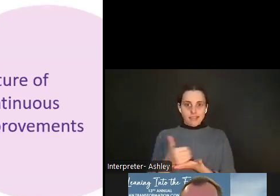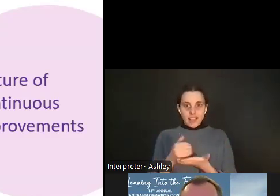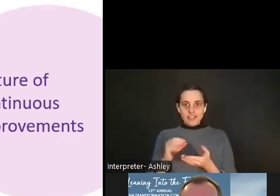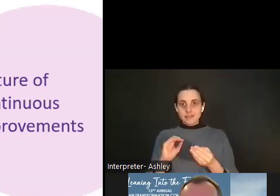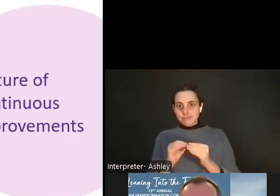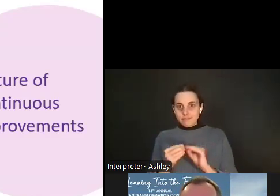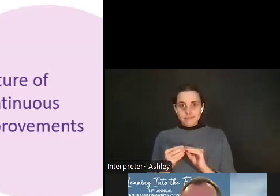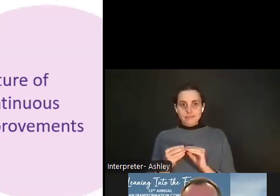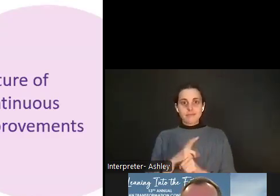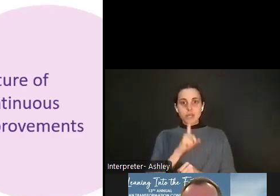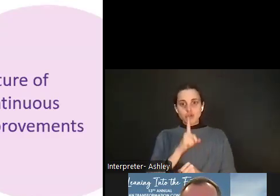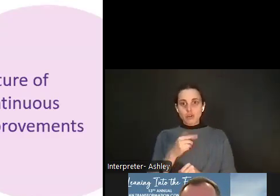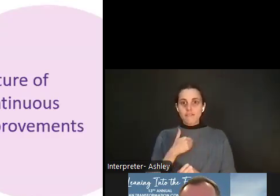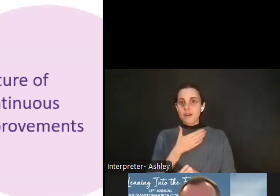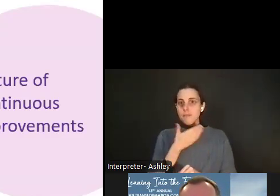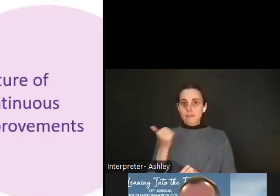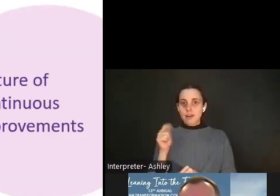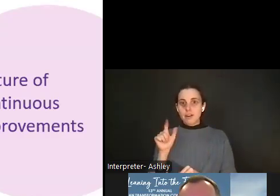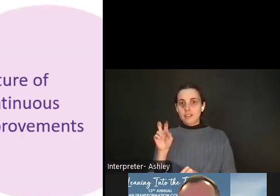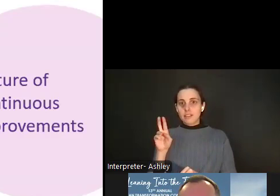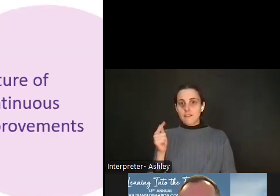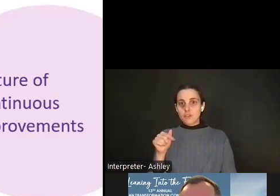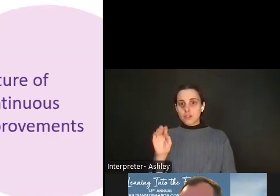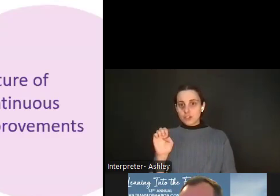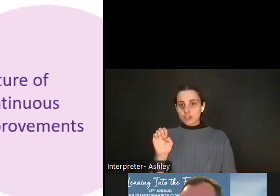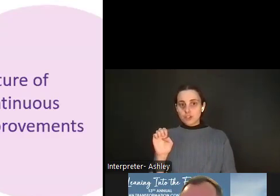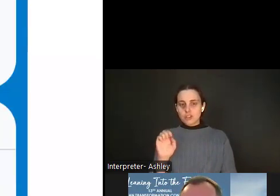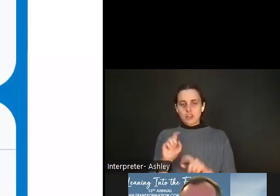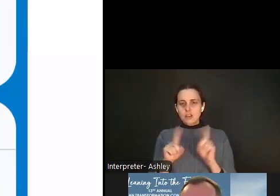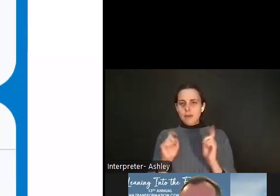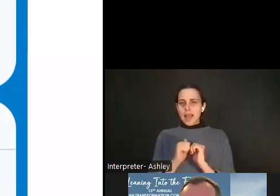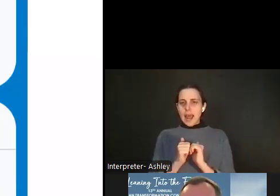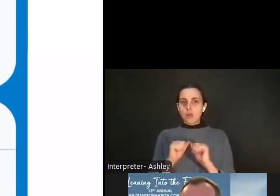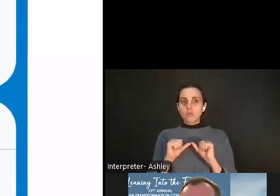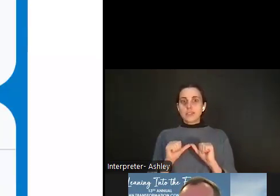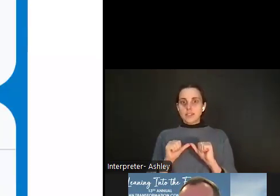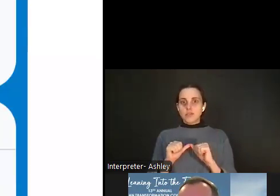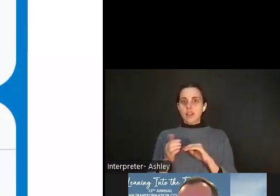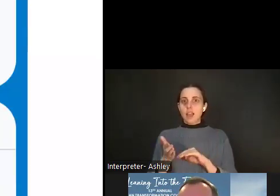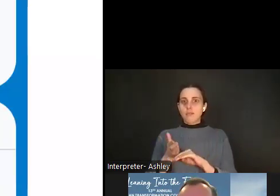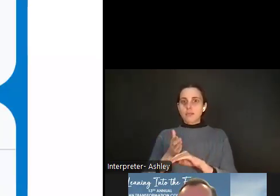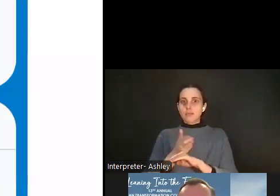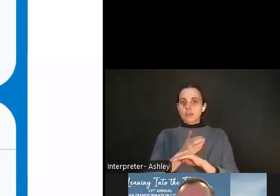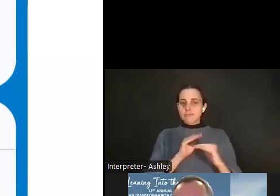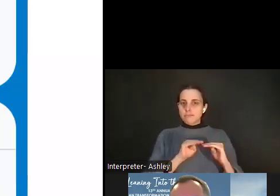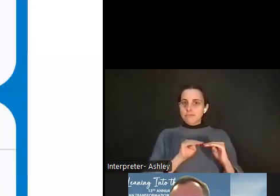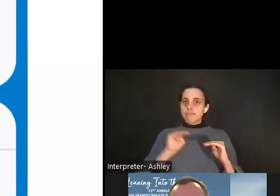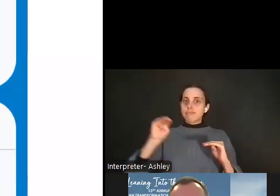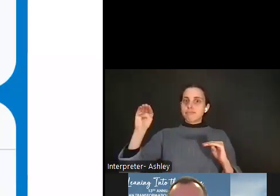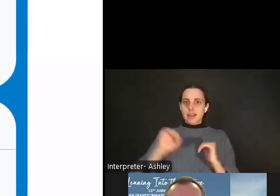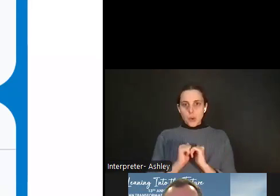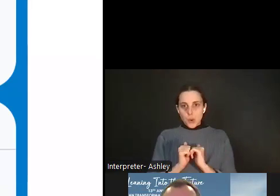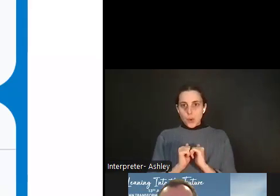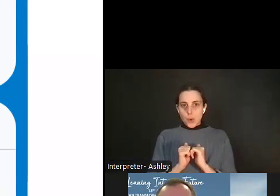better leverage on the operational excellence output. How do we continuously improve? All right, your turn to tell me what you